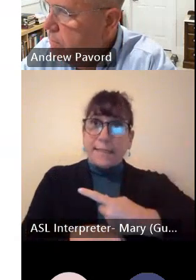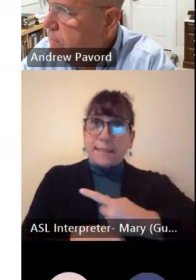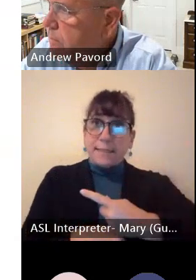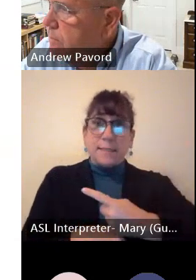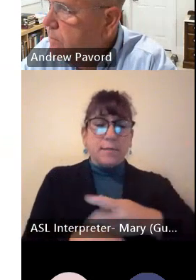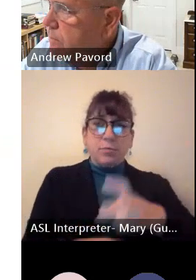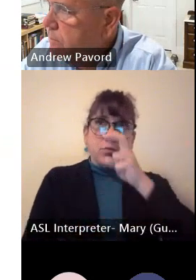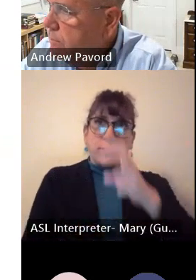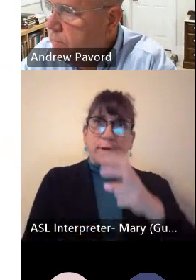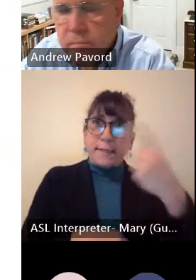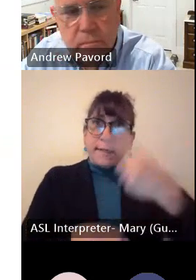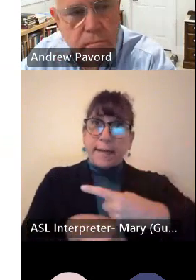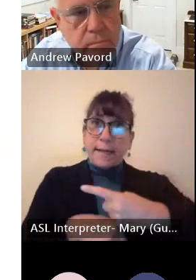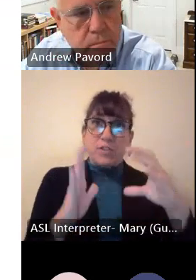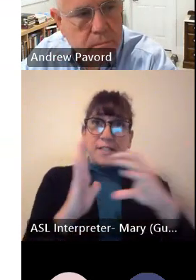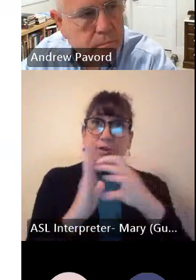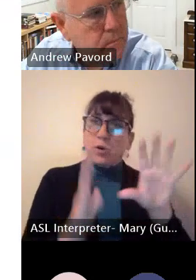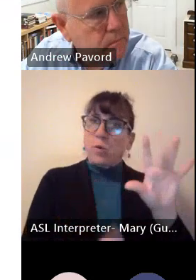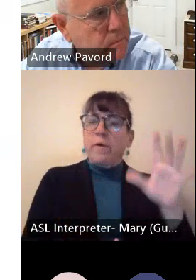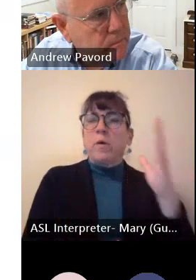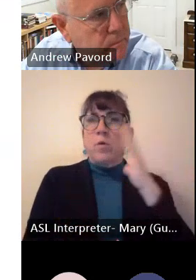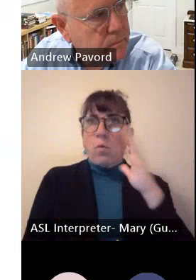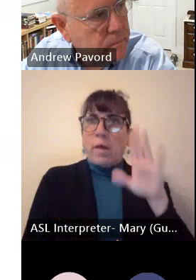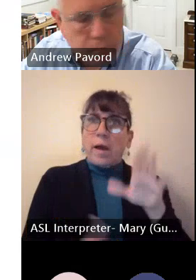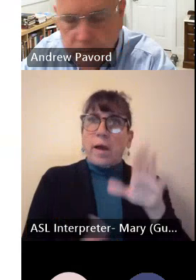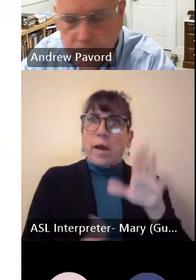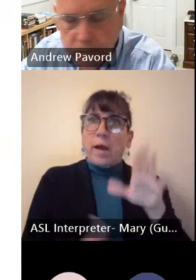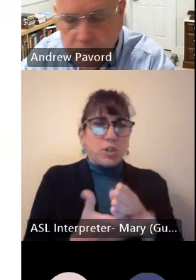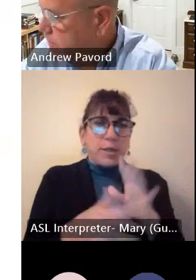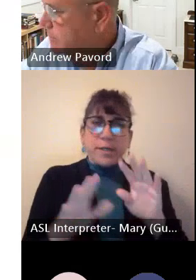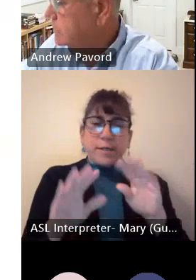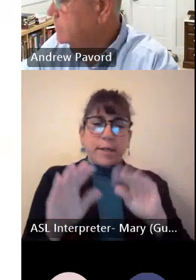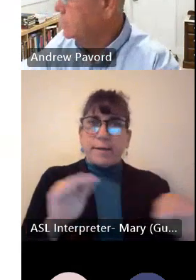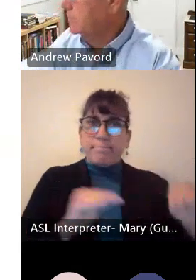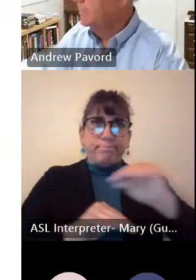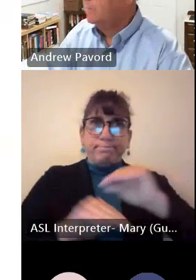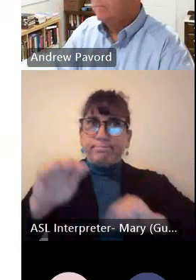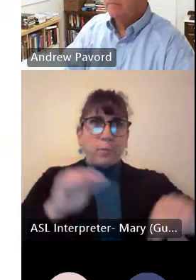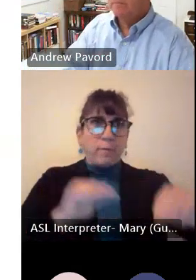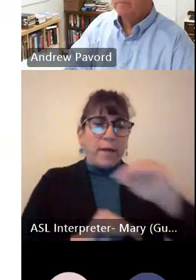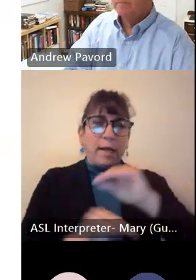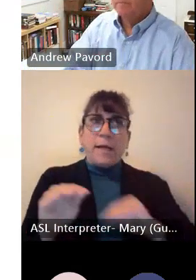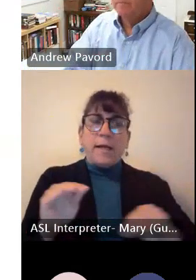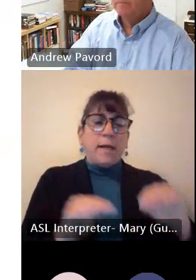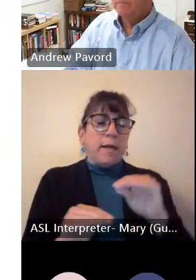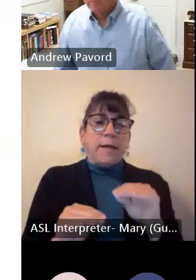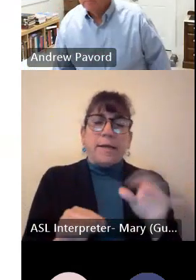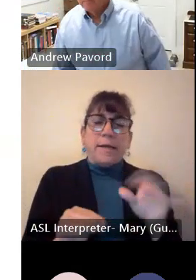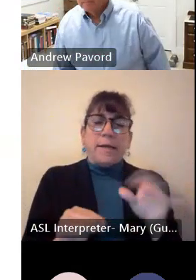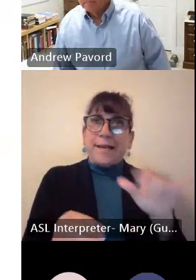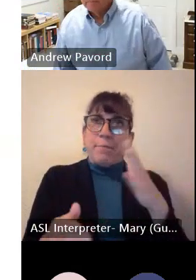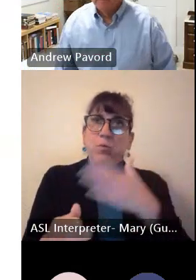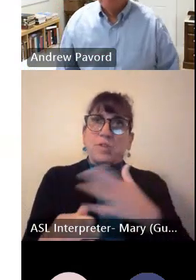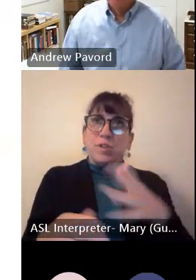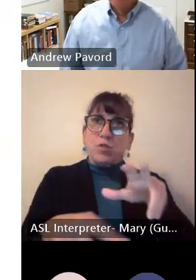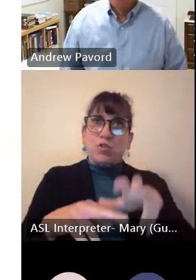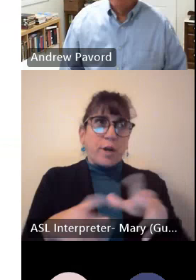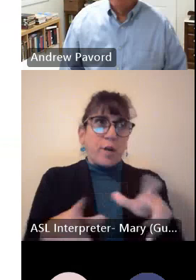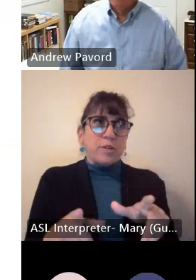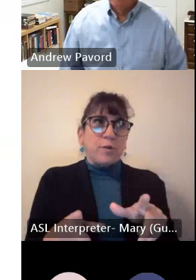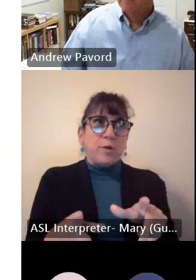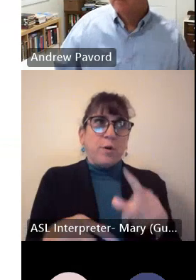25, because we all know that budget is a game of musical chairs, right? And the music stops and we sit in a seat. And so